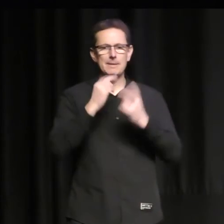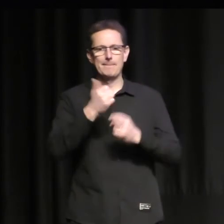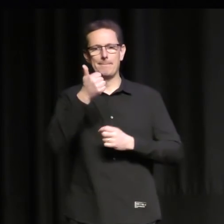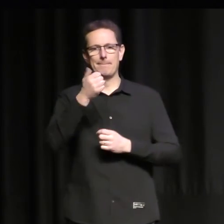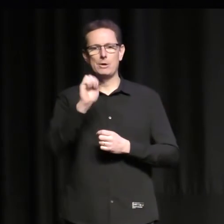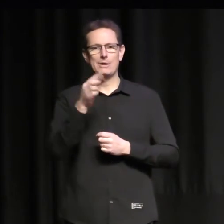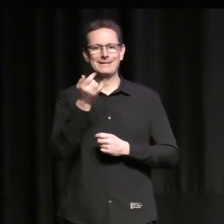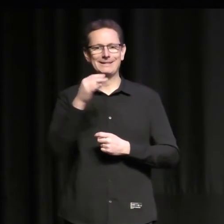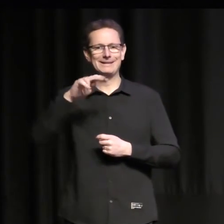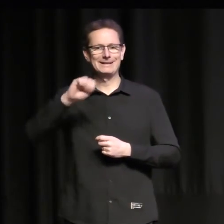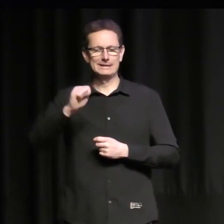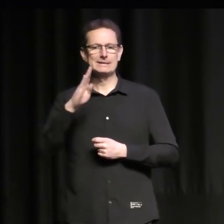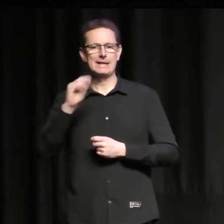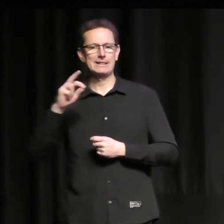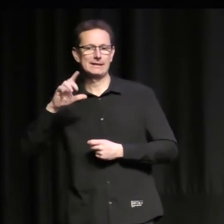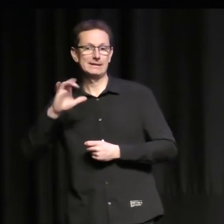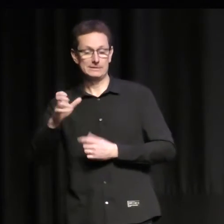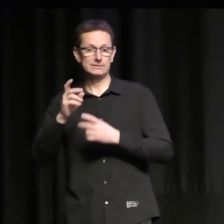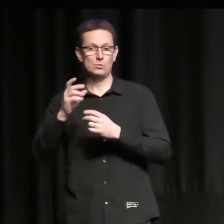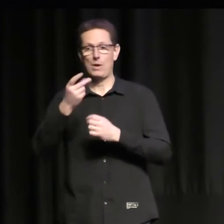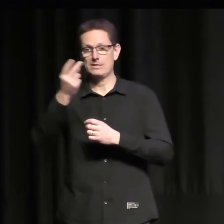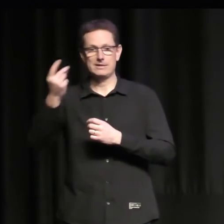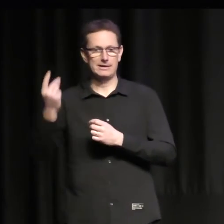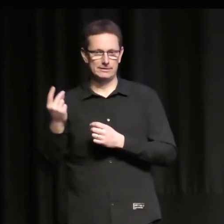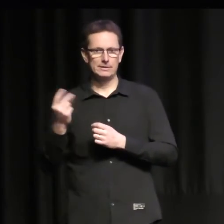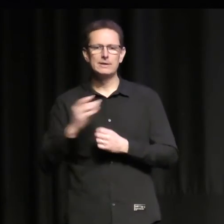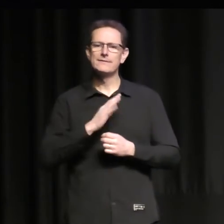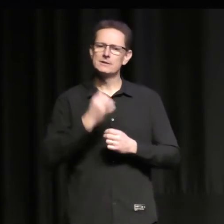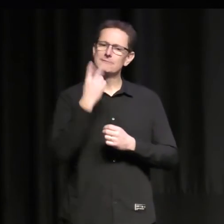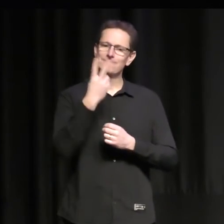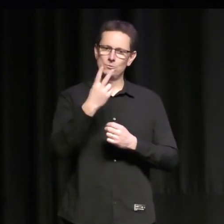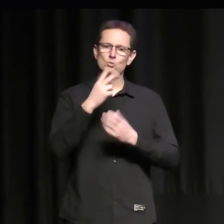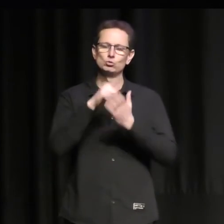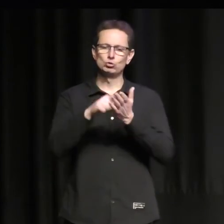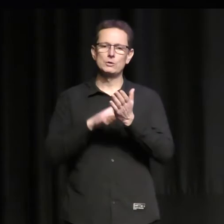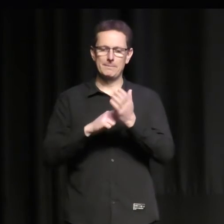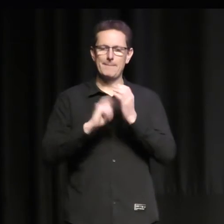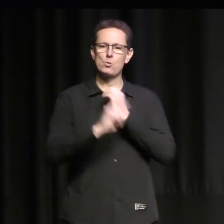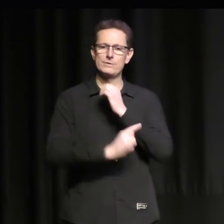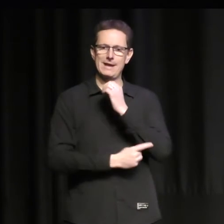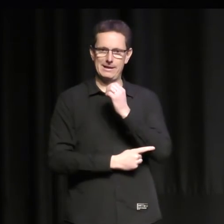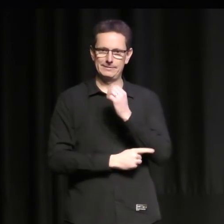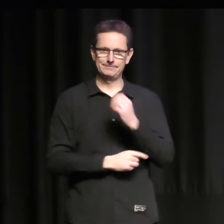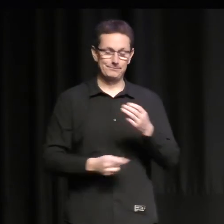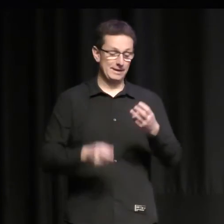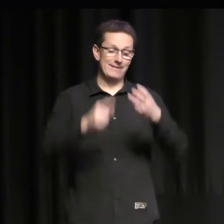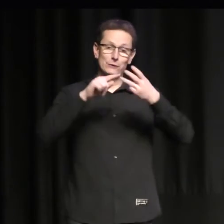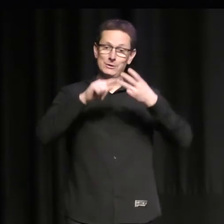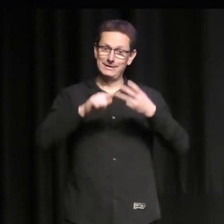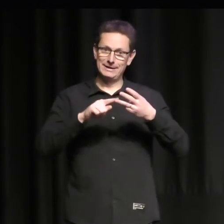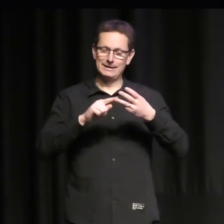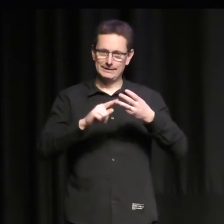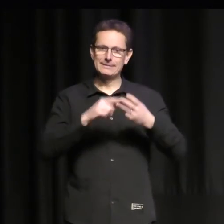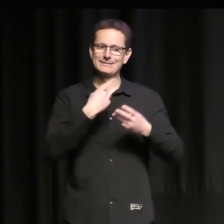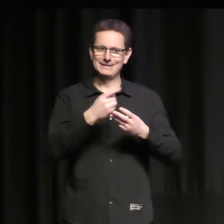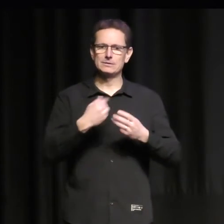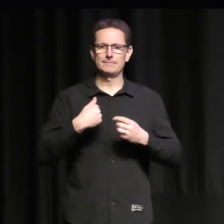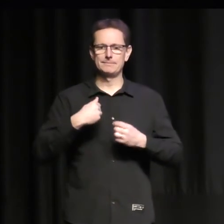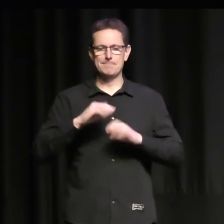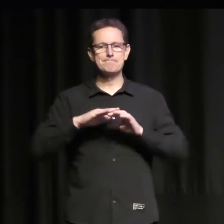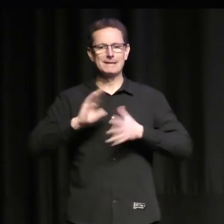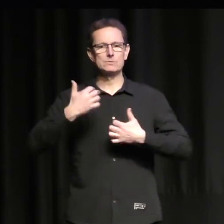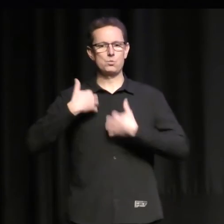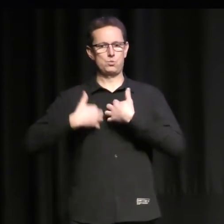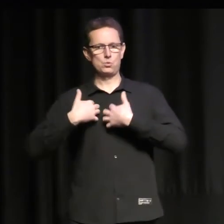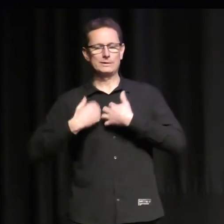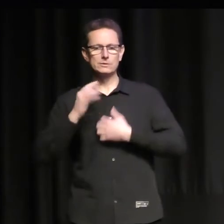that. So we're seeing two types of models. The third is the most worrying at the moment, is a